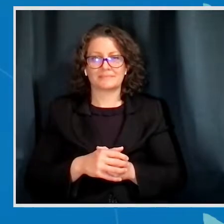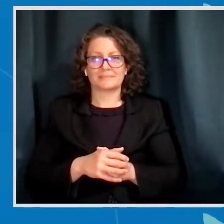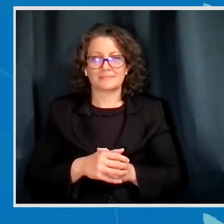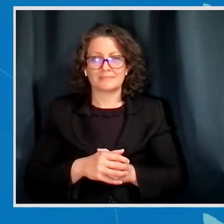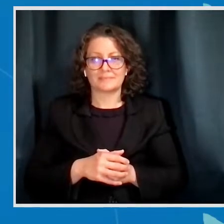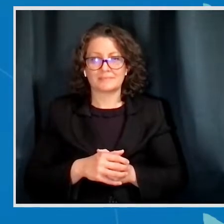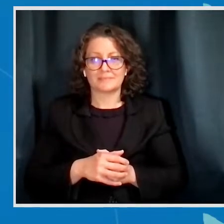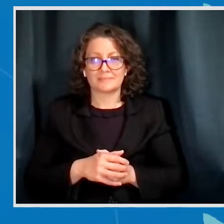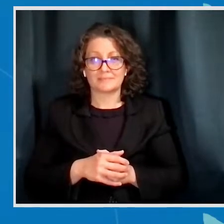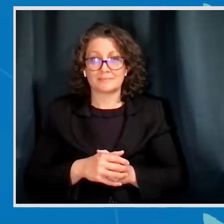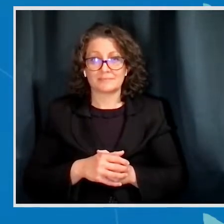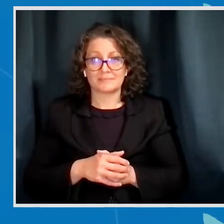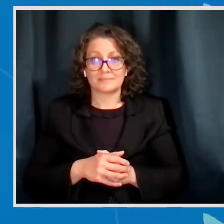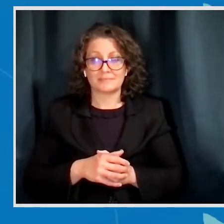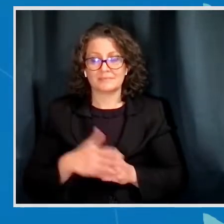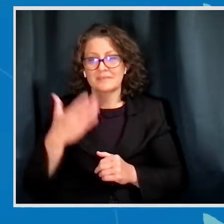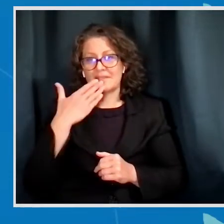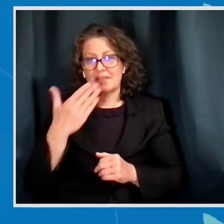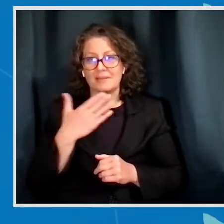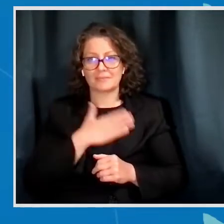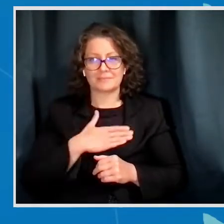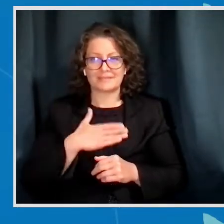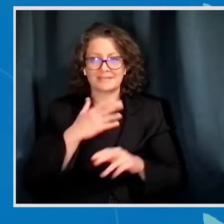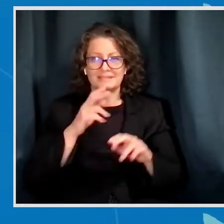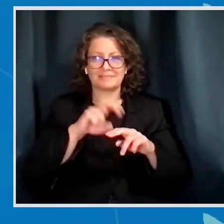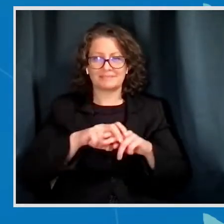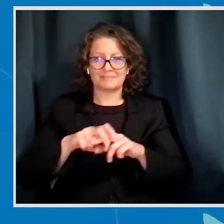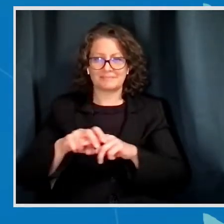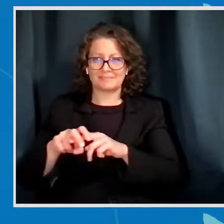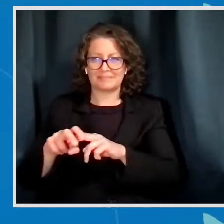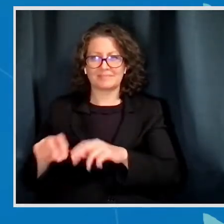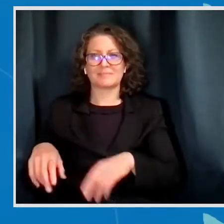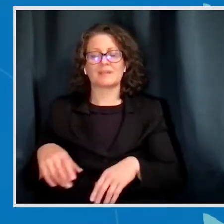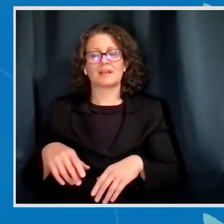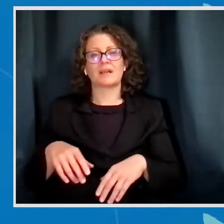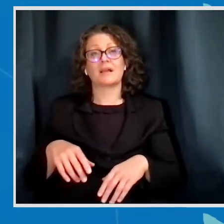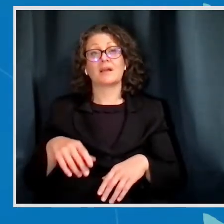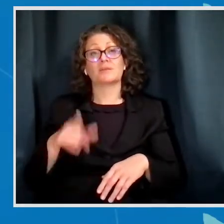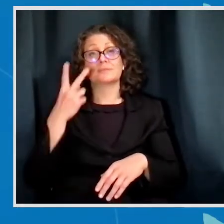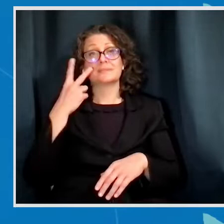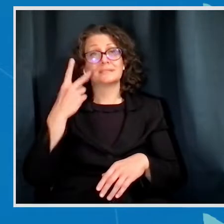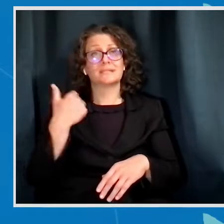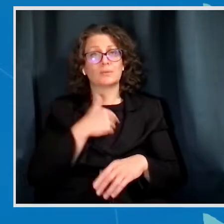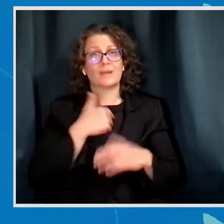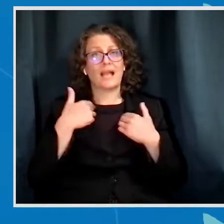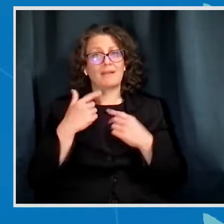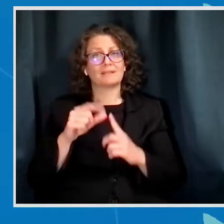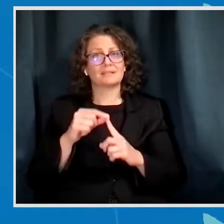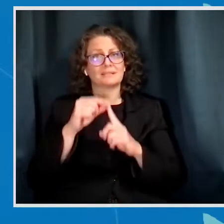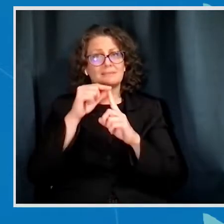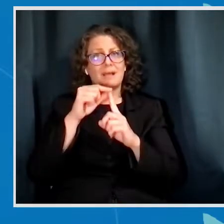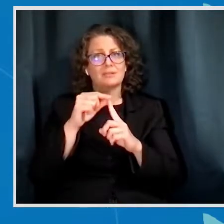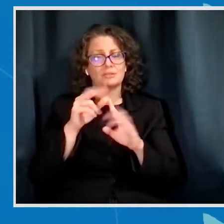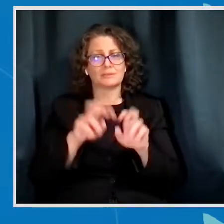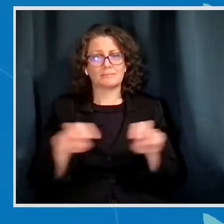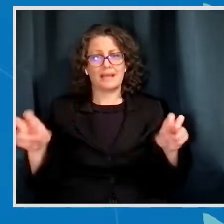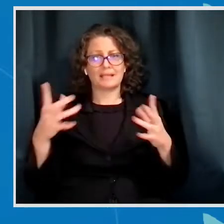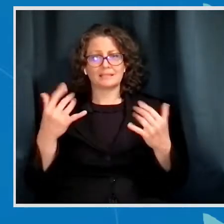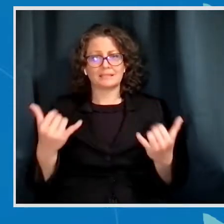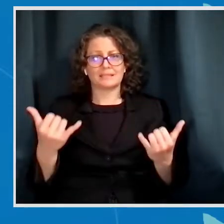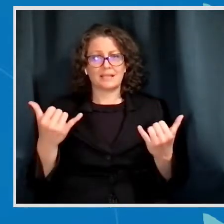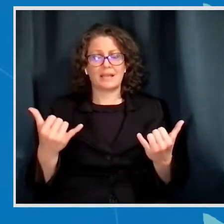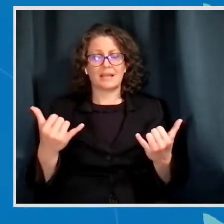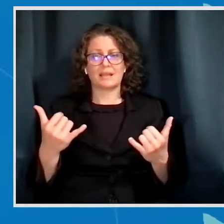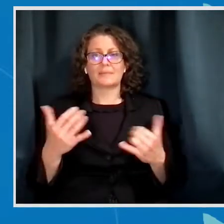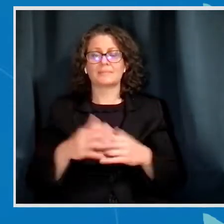Thank you. You can take your seats. As you can see, we've got a special panel today, and only